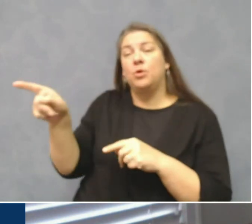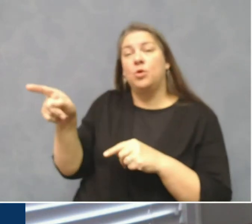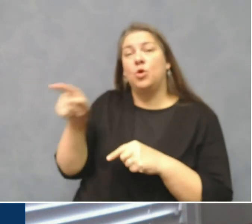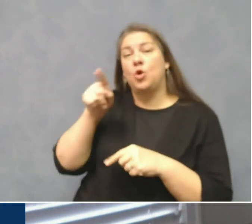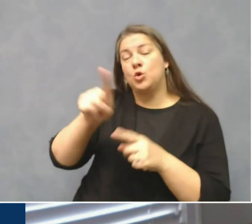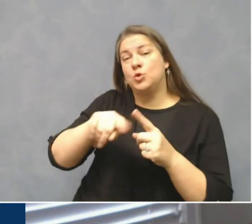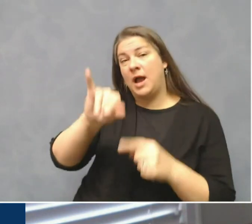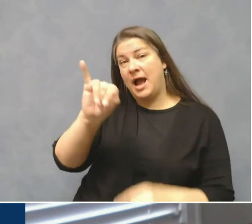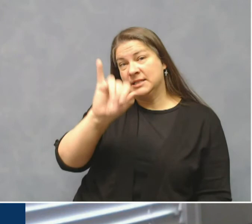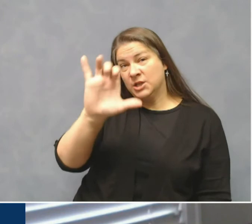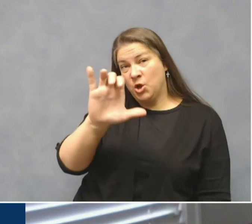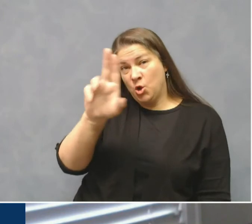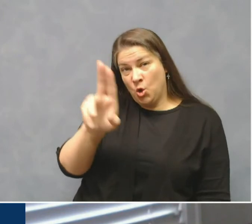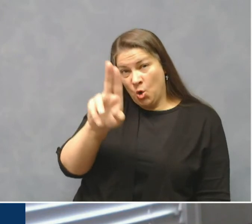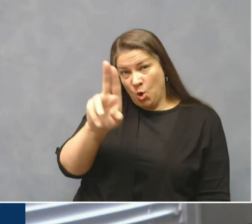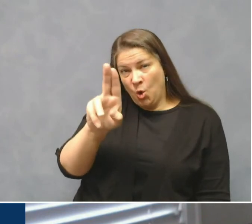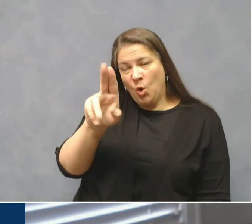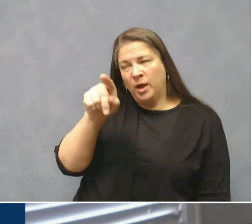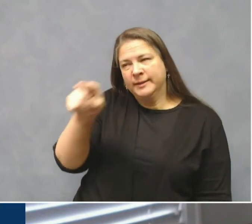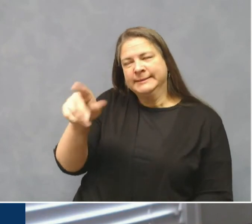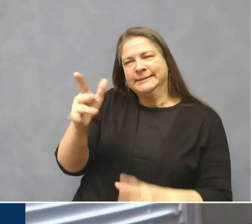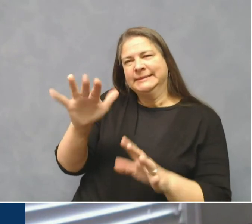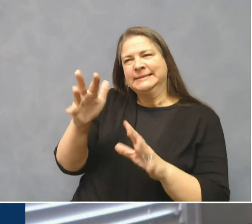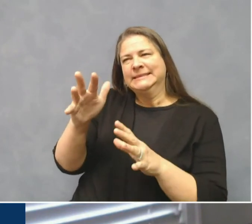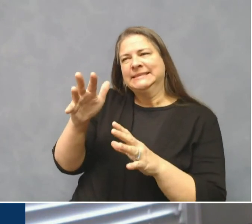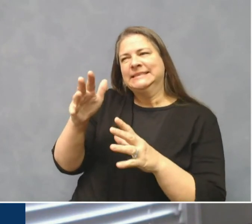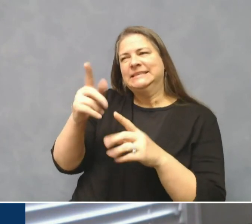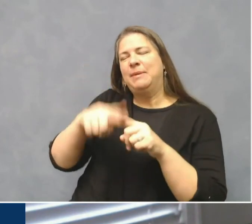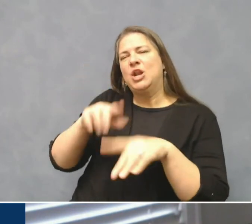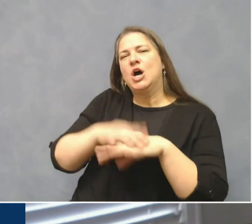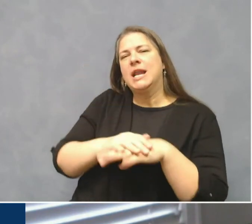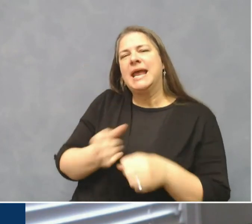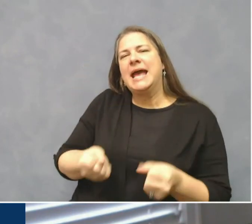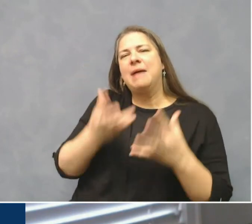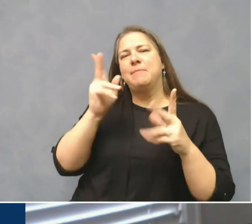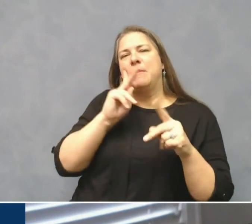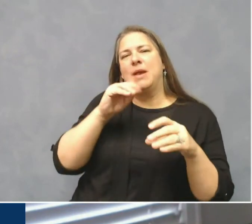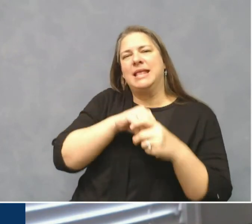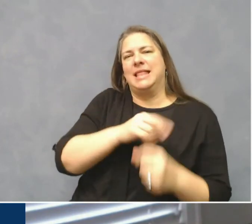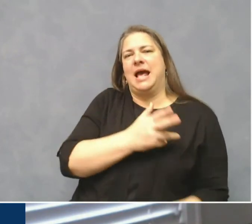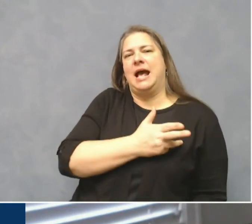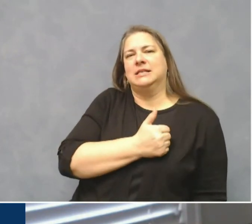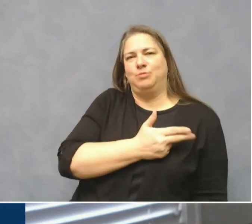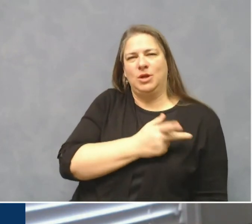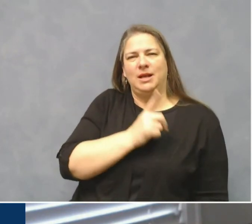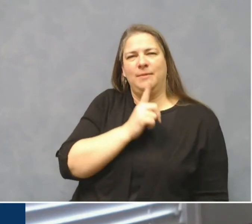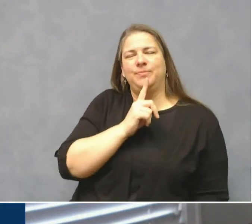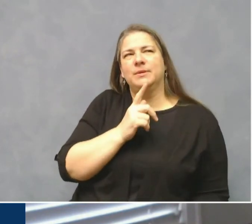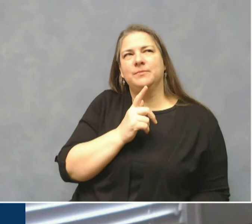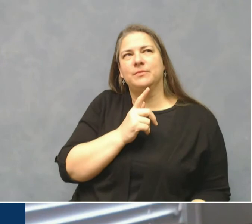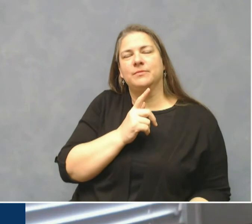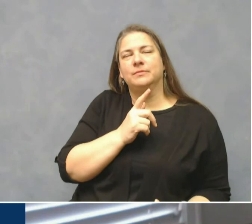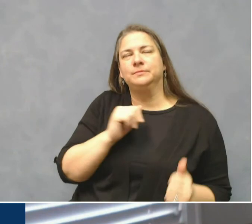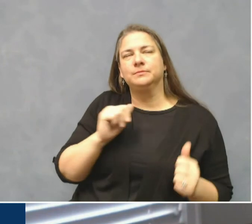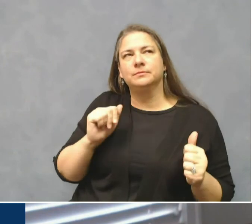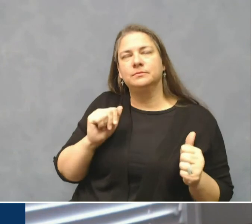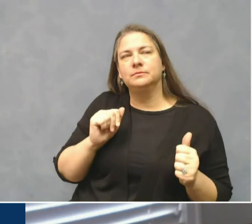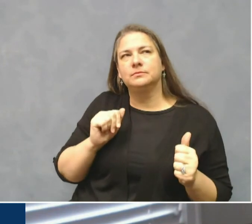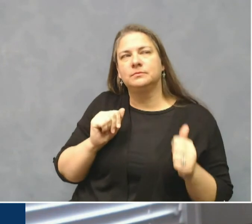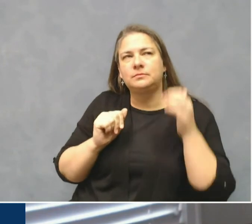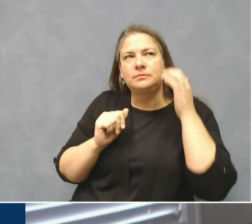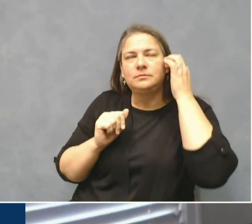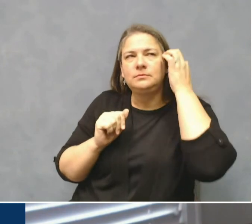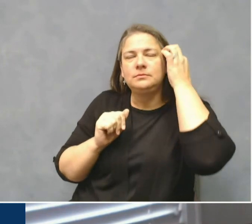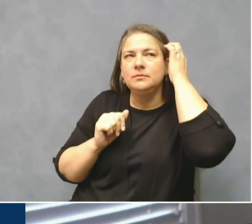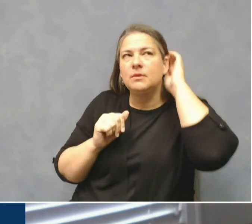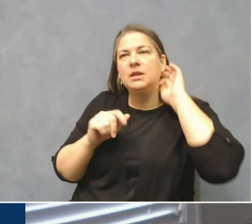ICU as a proportion of the number of hospitalized COVID patients is less, though. And I attribute this to the fact that we've worked